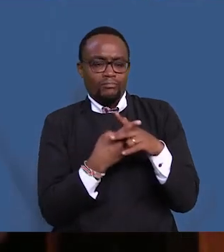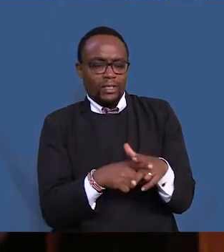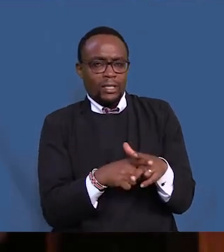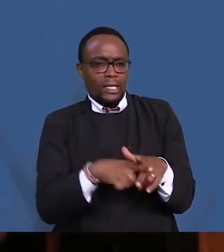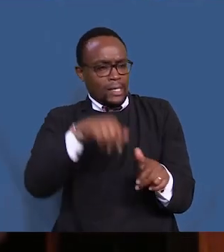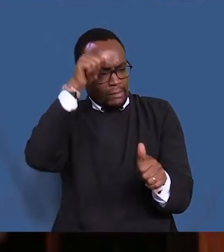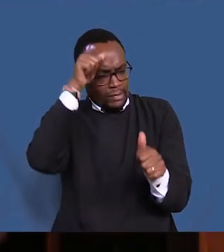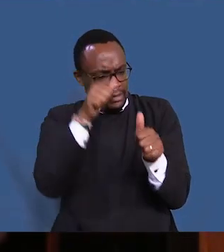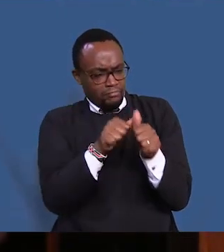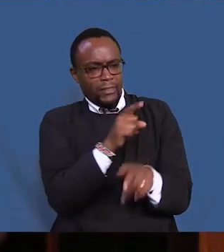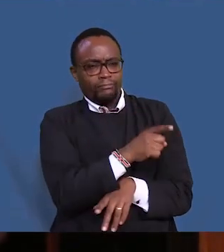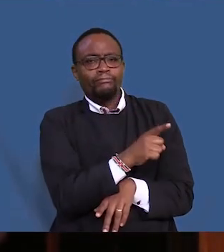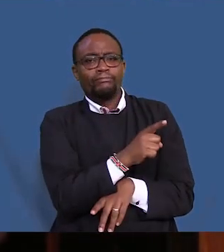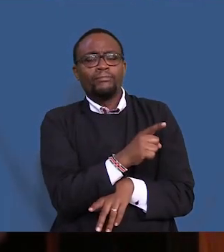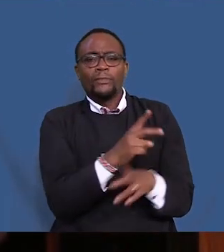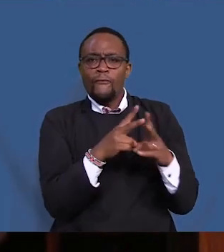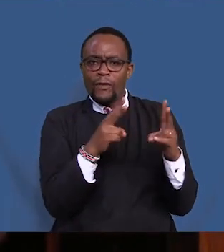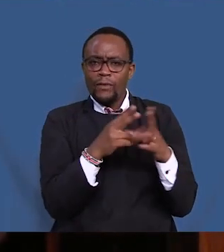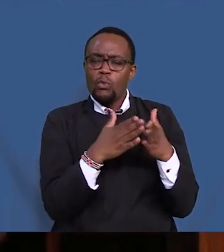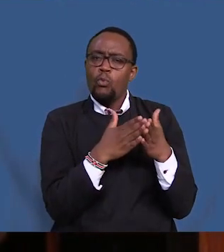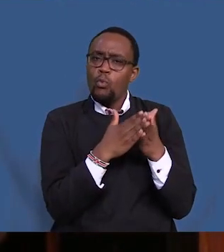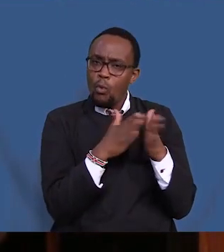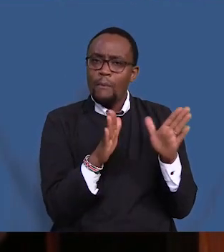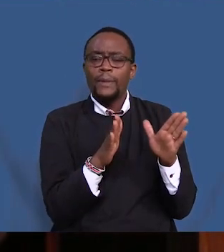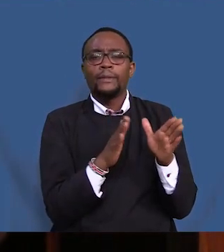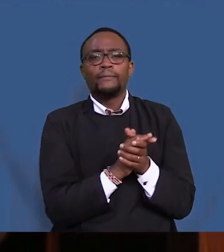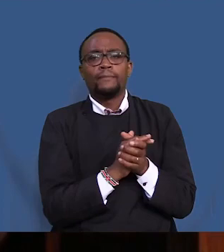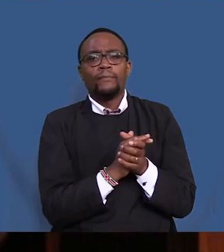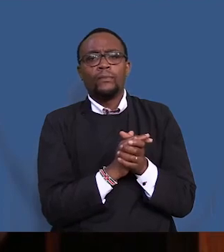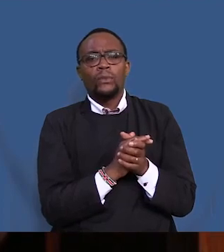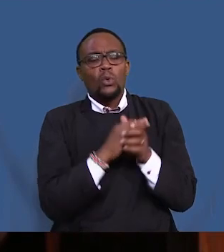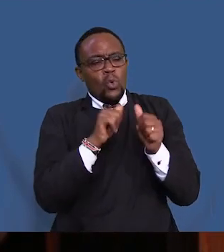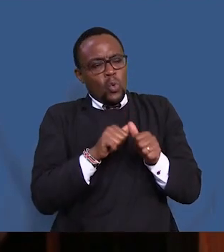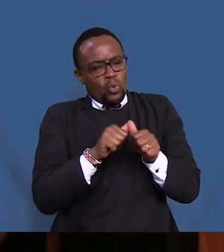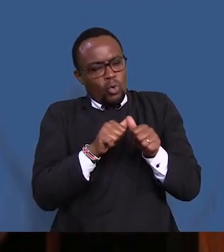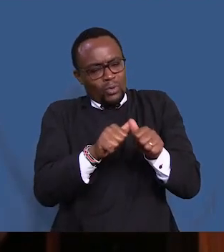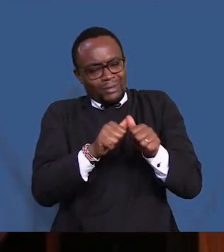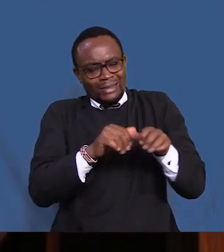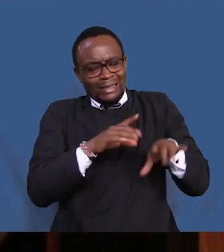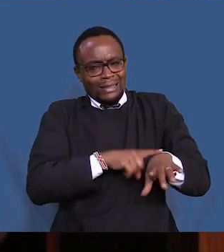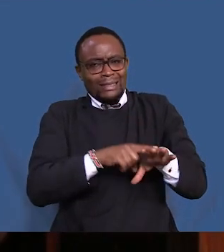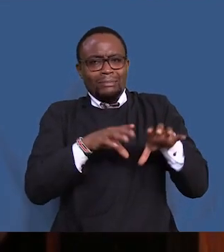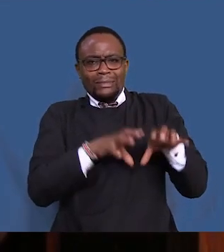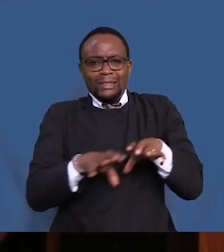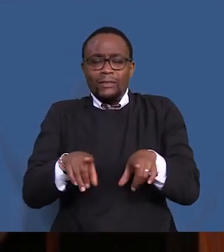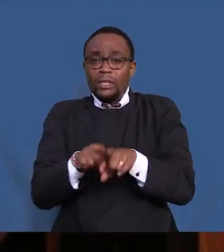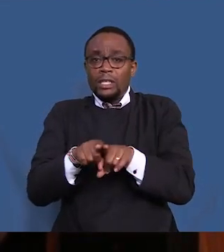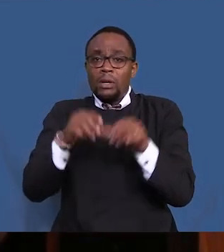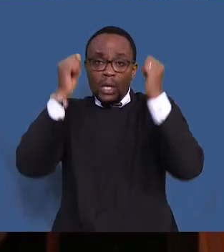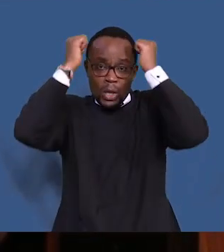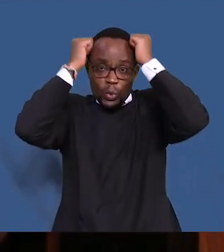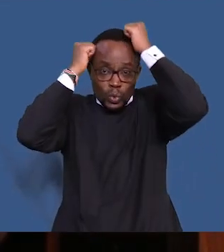by reminding him very, very openly to endure hardness as a good